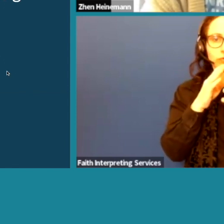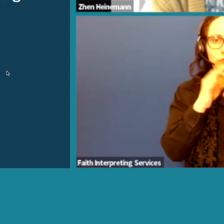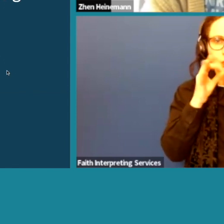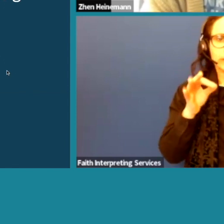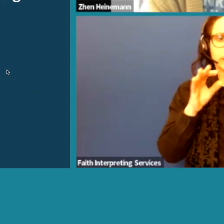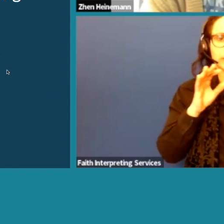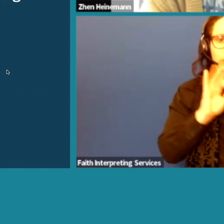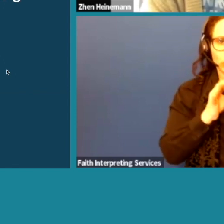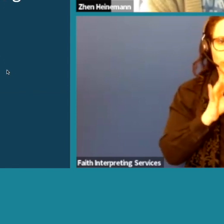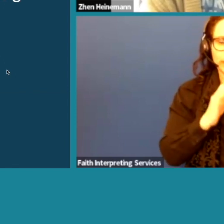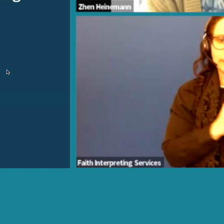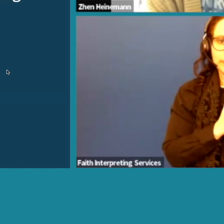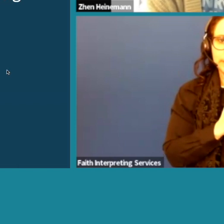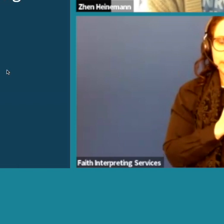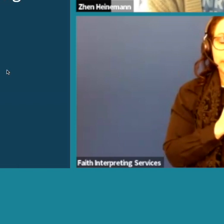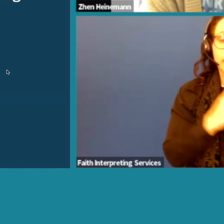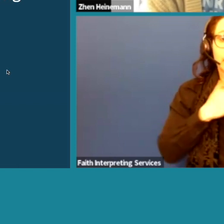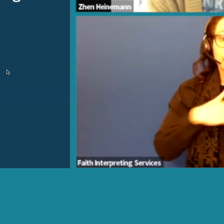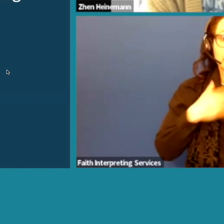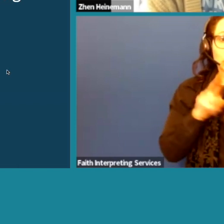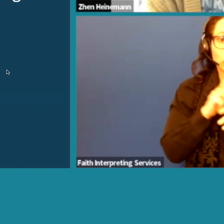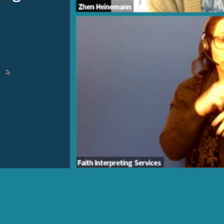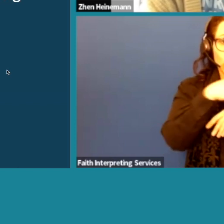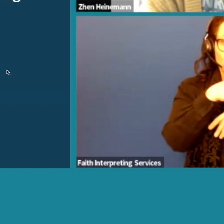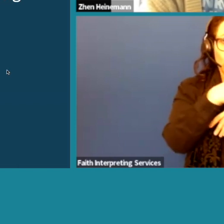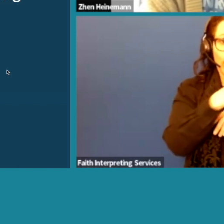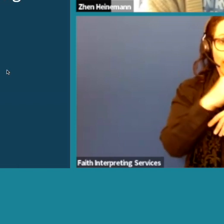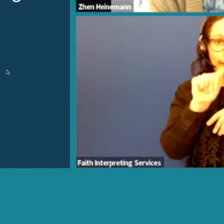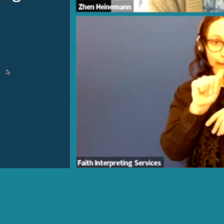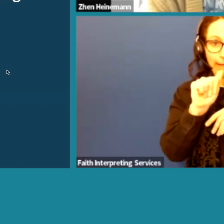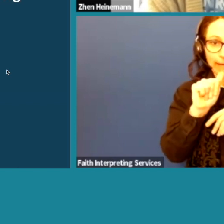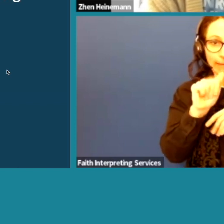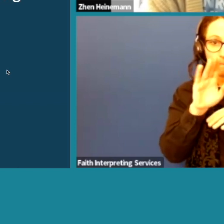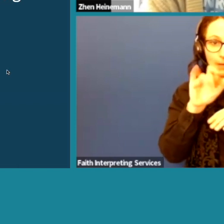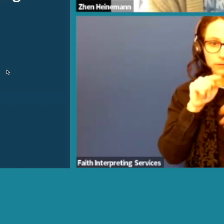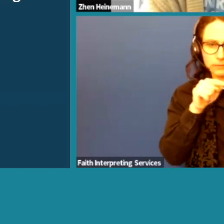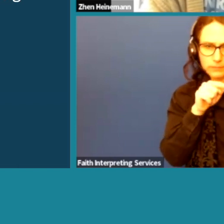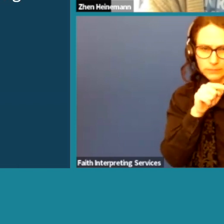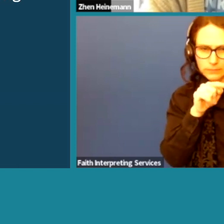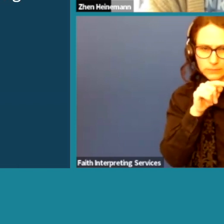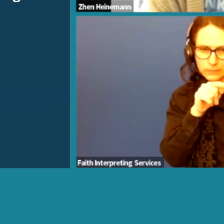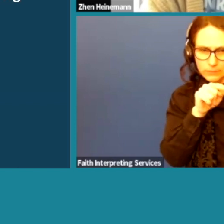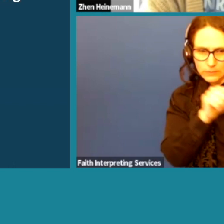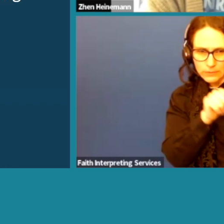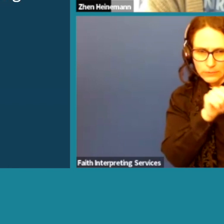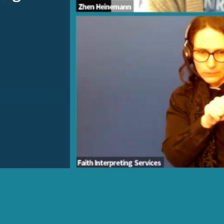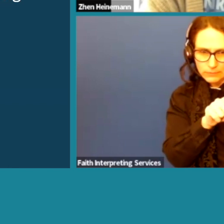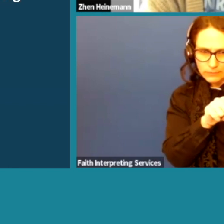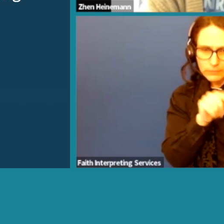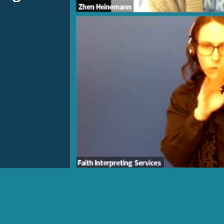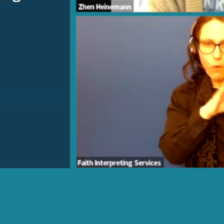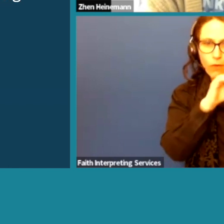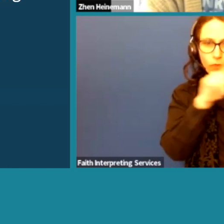Choice Interpreting. Please use the Q&A submission button on the Zoom channel so that you can submit